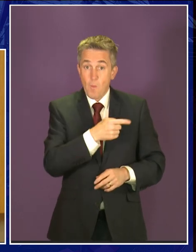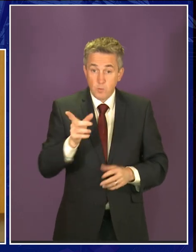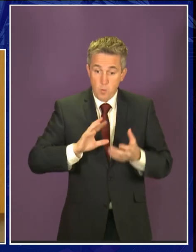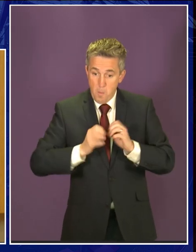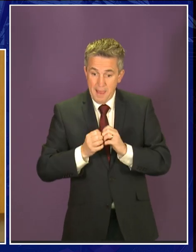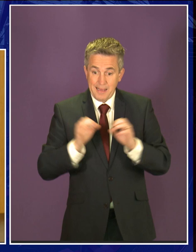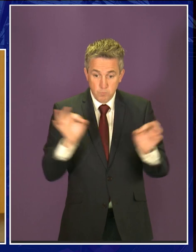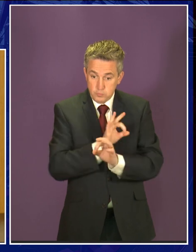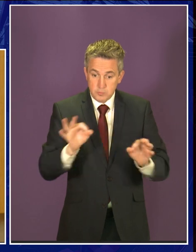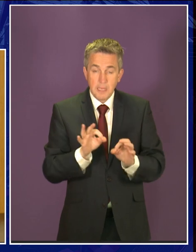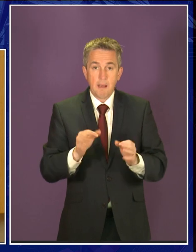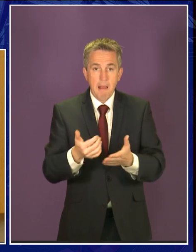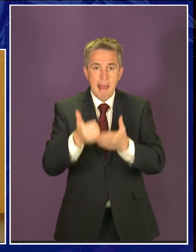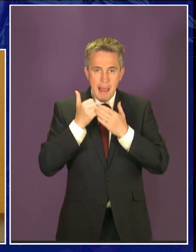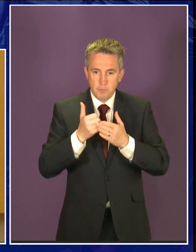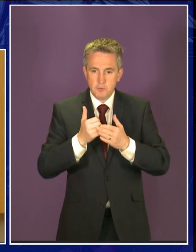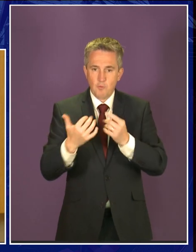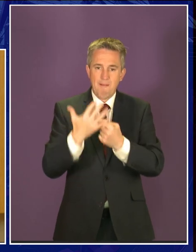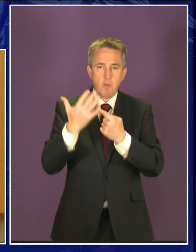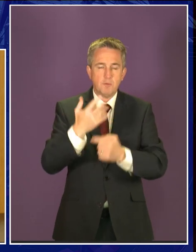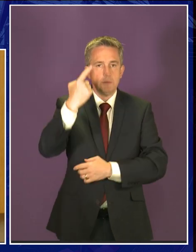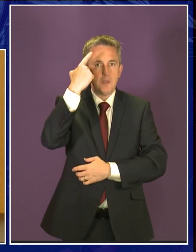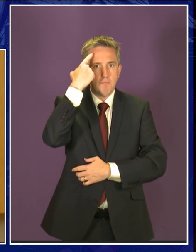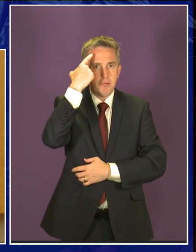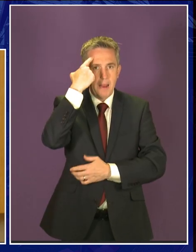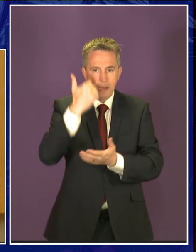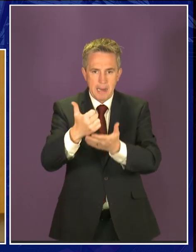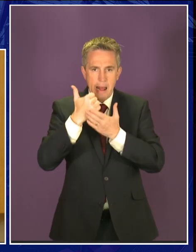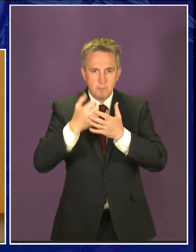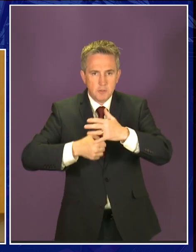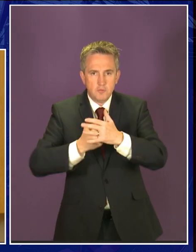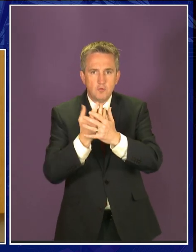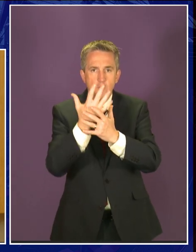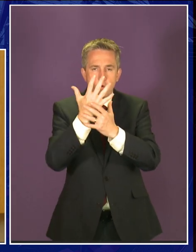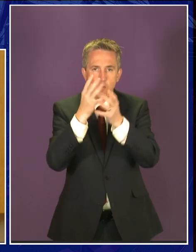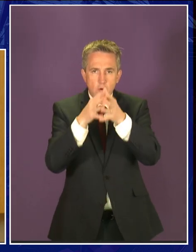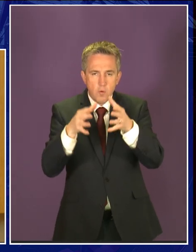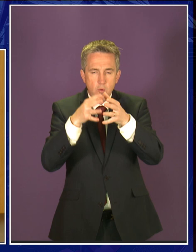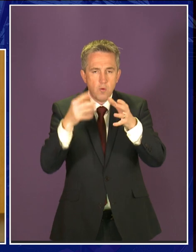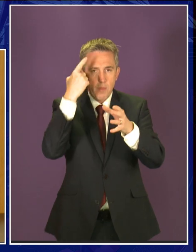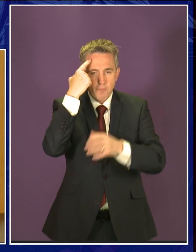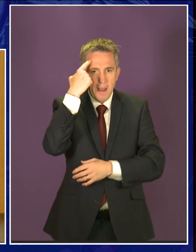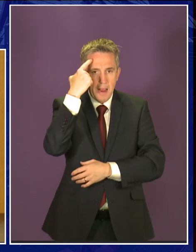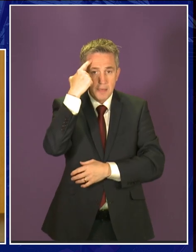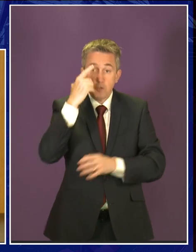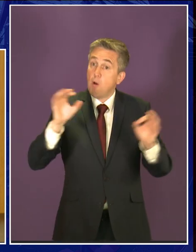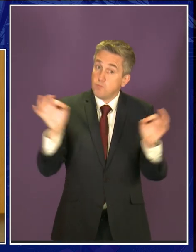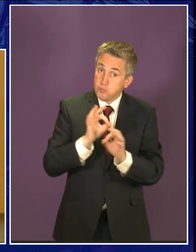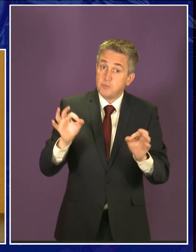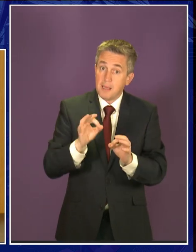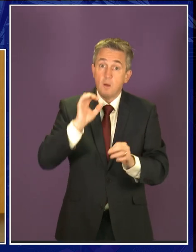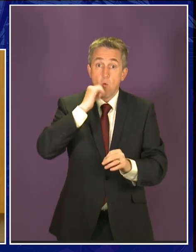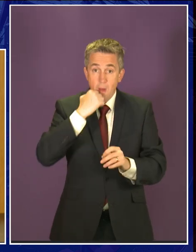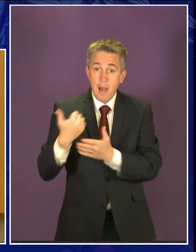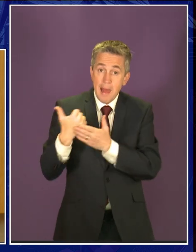major systems of the brain, and there's good evidence that it increases brain capacity through neuroplasticity. In other words, music shapes the brain